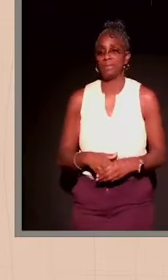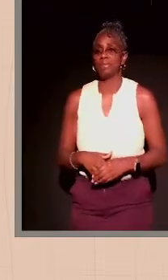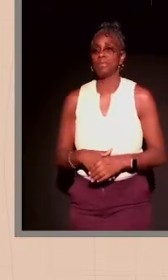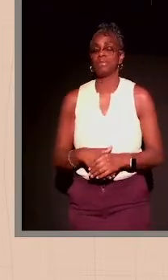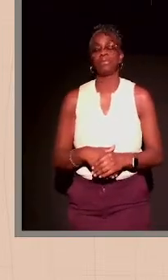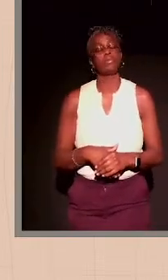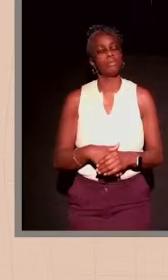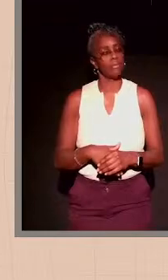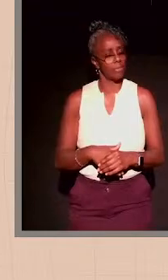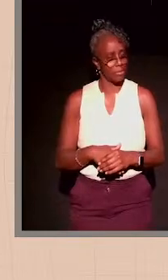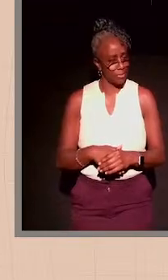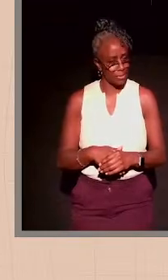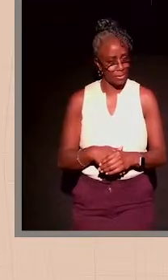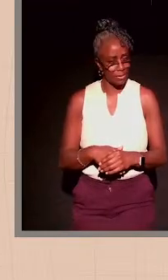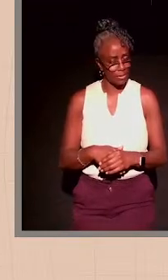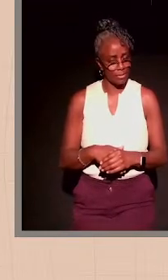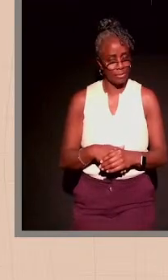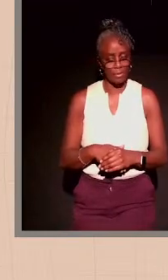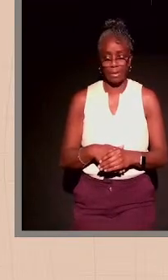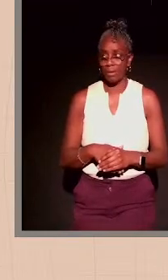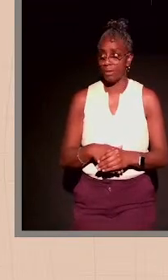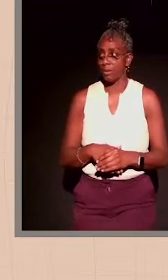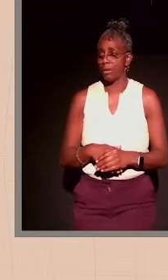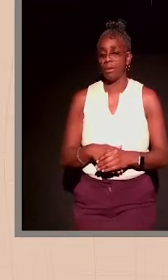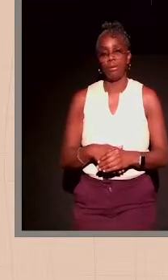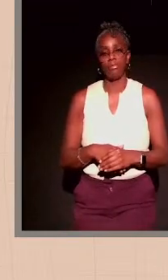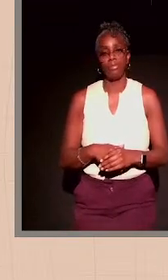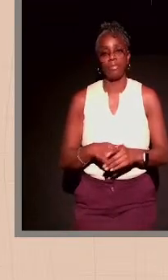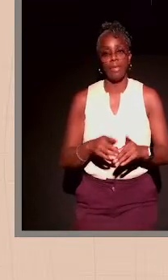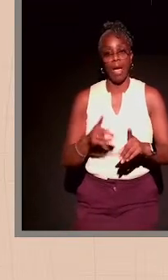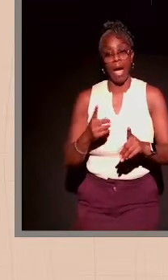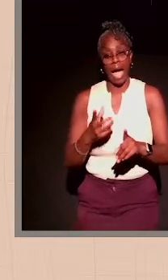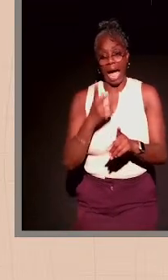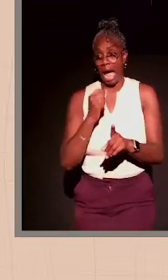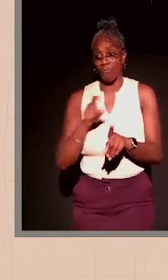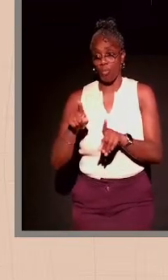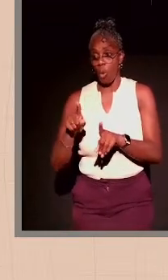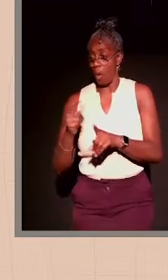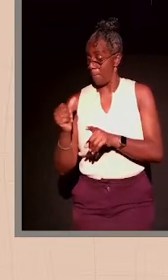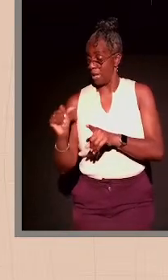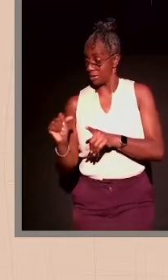I also have a button panel,